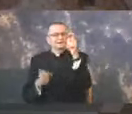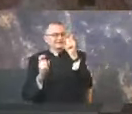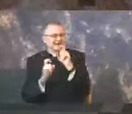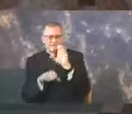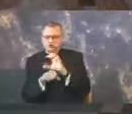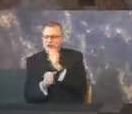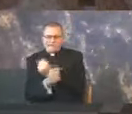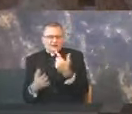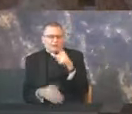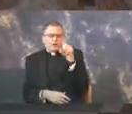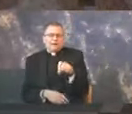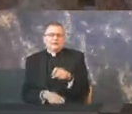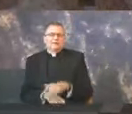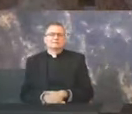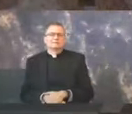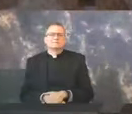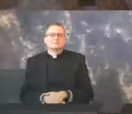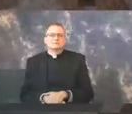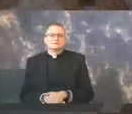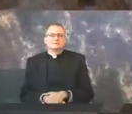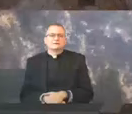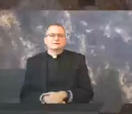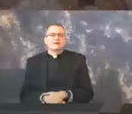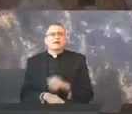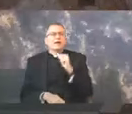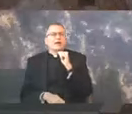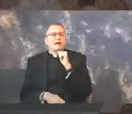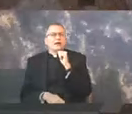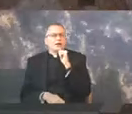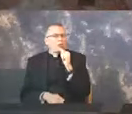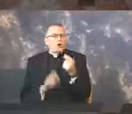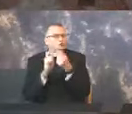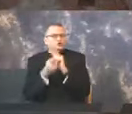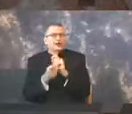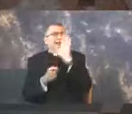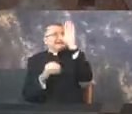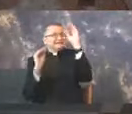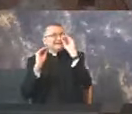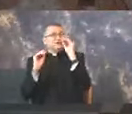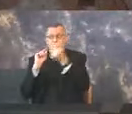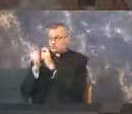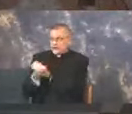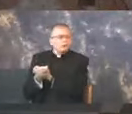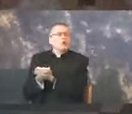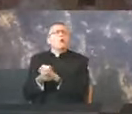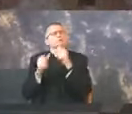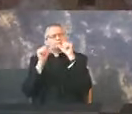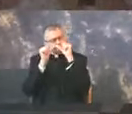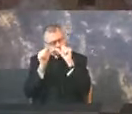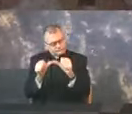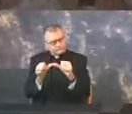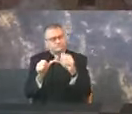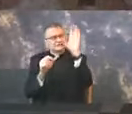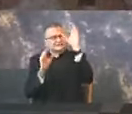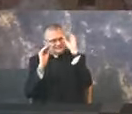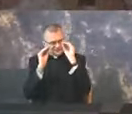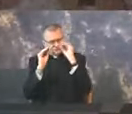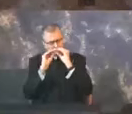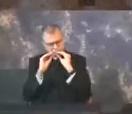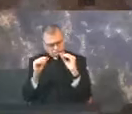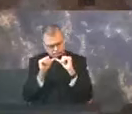needs. We do not change the essence of what Jesus taught or established. But each of those missionaries